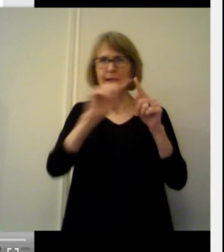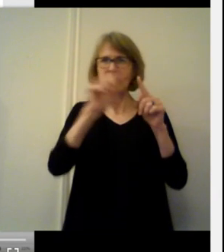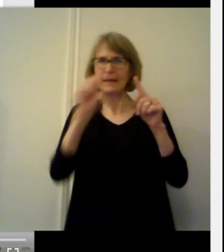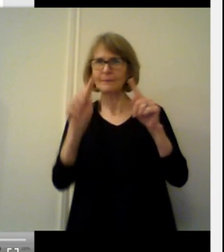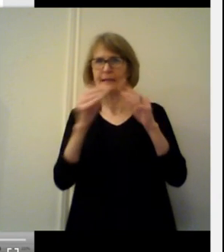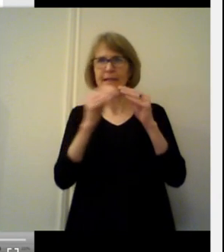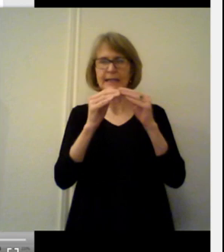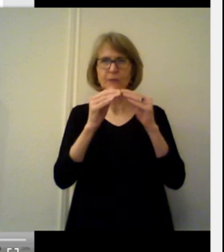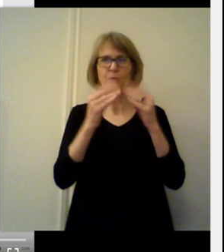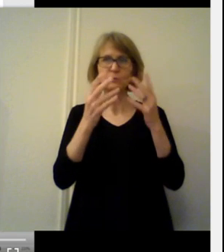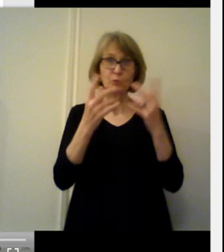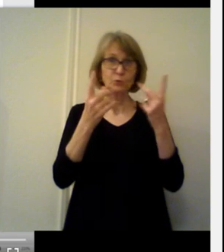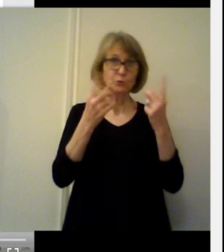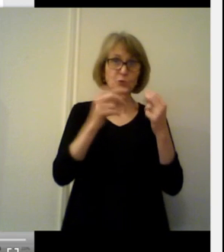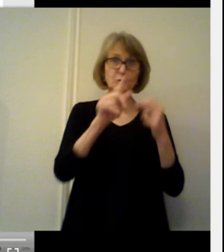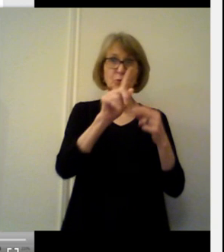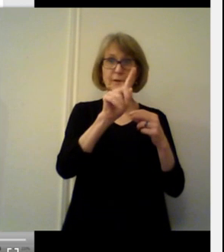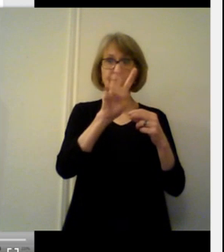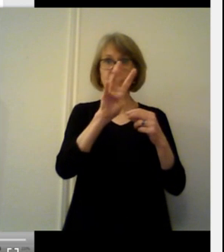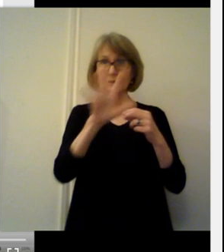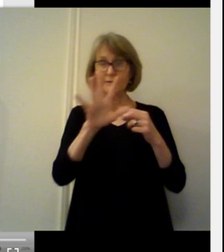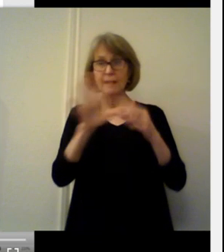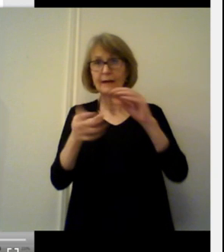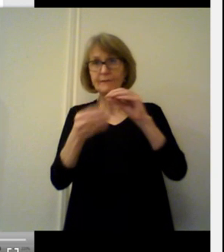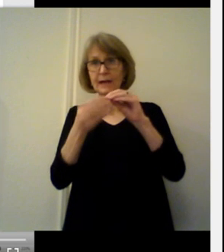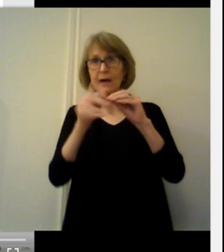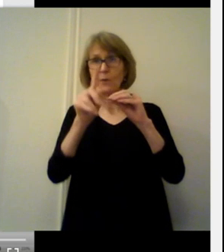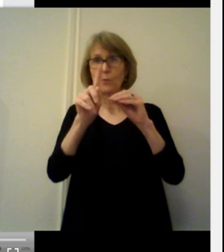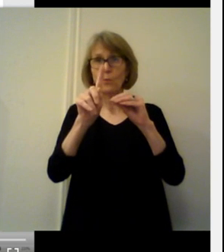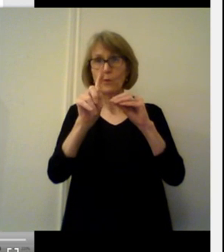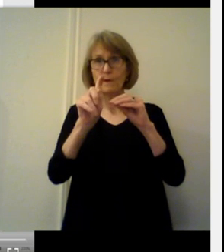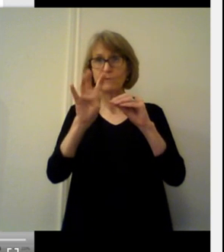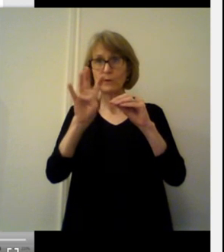145. Let me fix that. 4